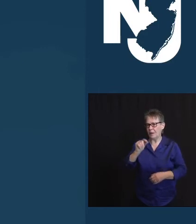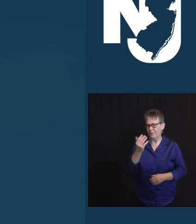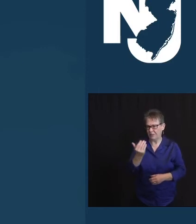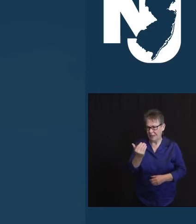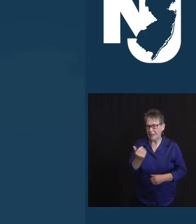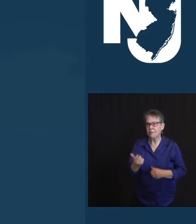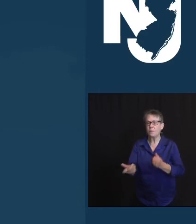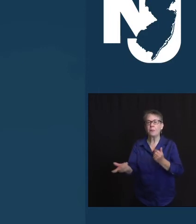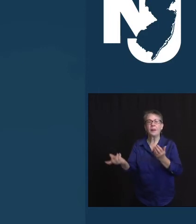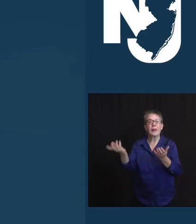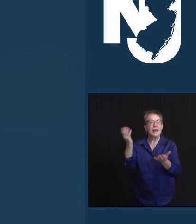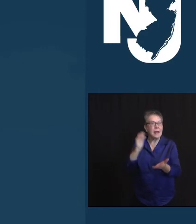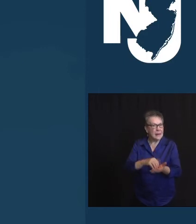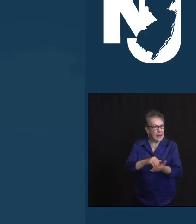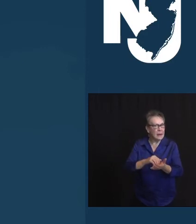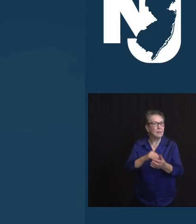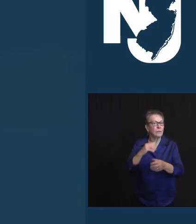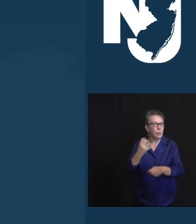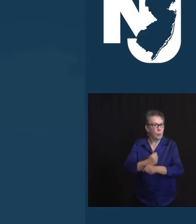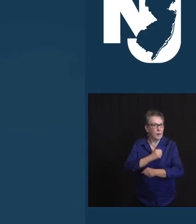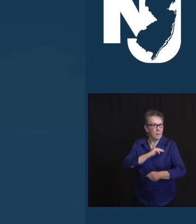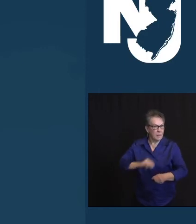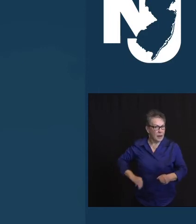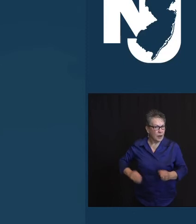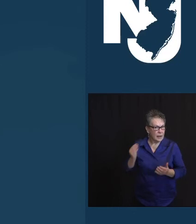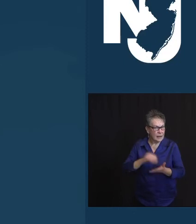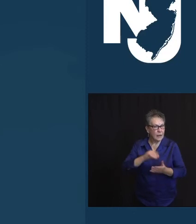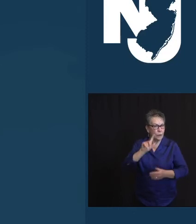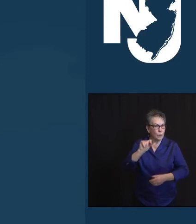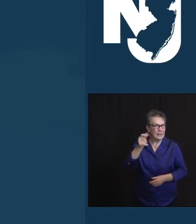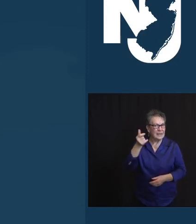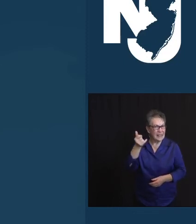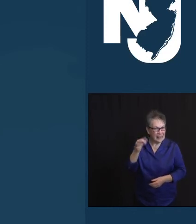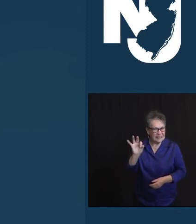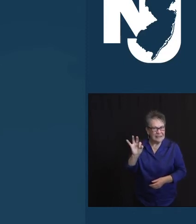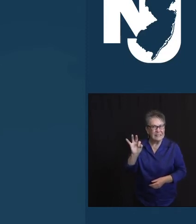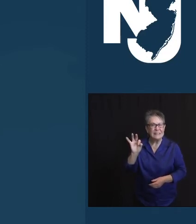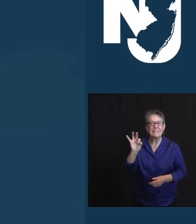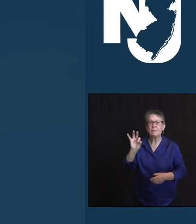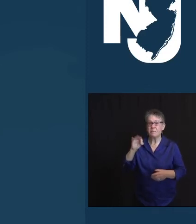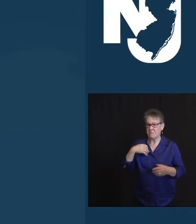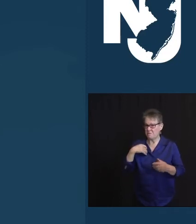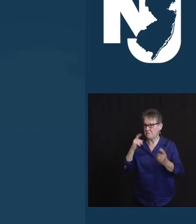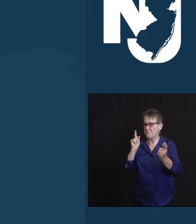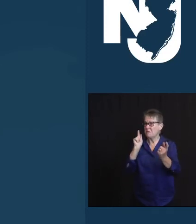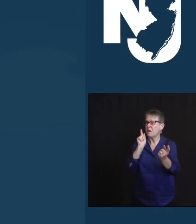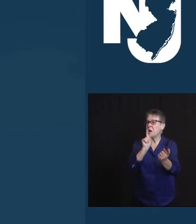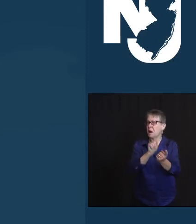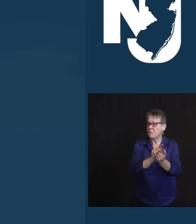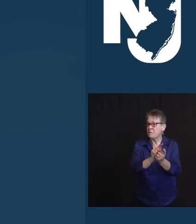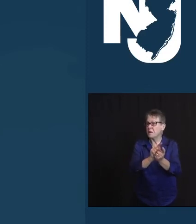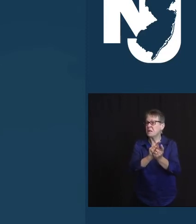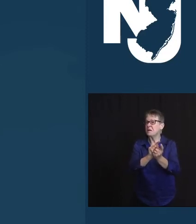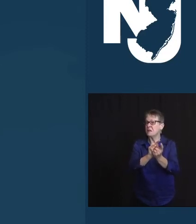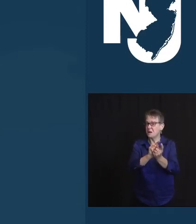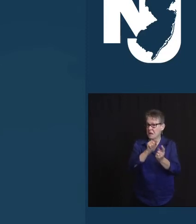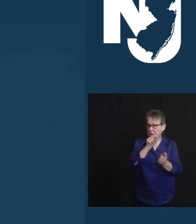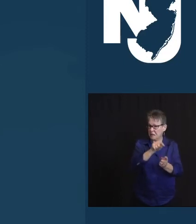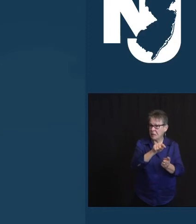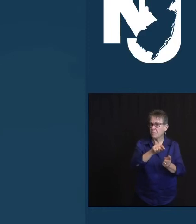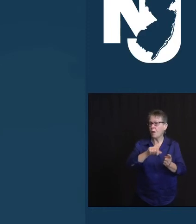met Jerry through his predecessor, another great mayor and great friend, Rich Pucci, who at this point was 67 years